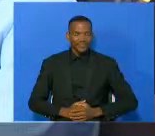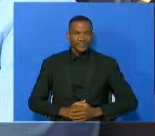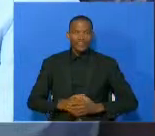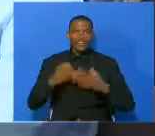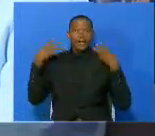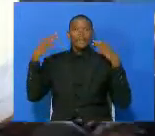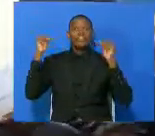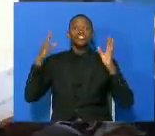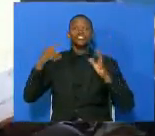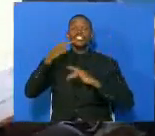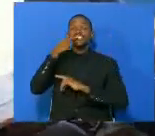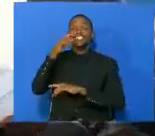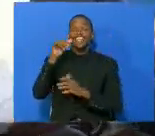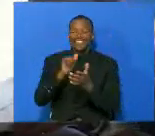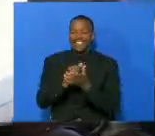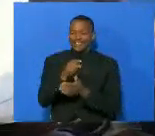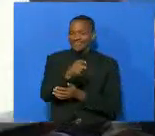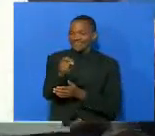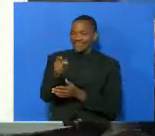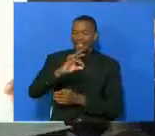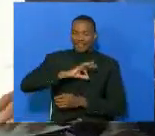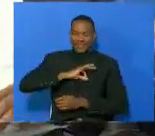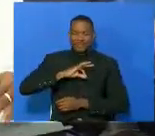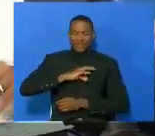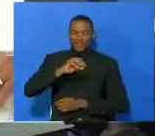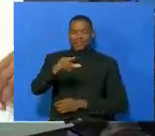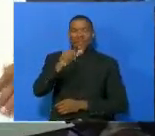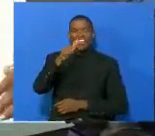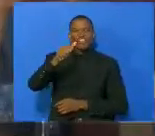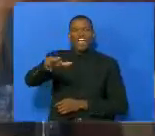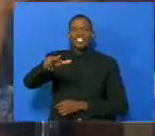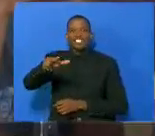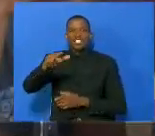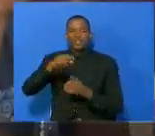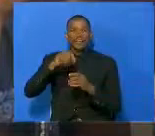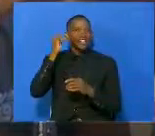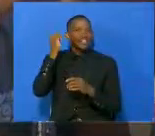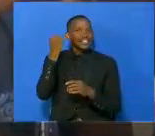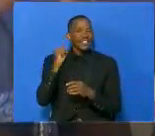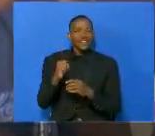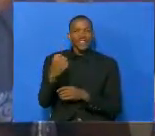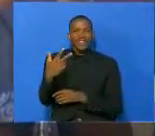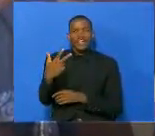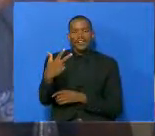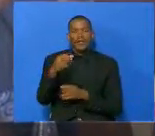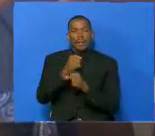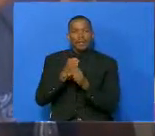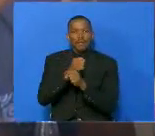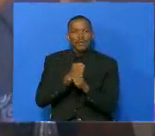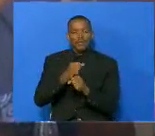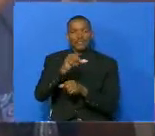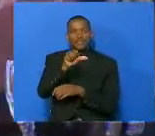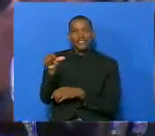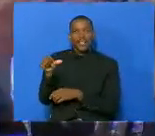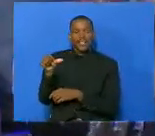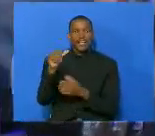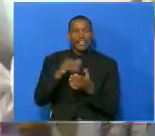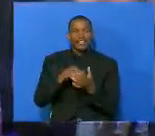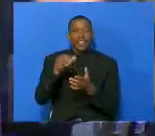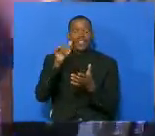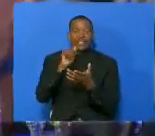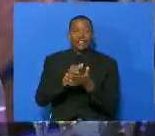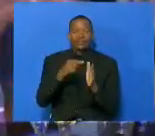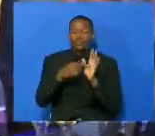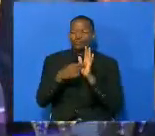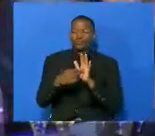Tona a re jaaka setlhopha se go kwantse di etsele di le 13 tsa selefera di le 3 le tsa bronze di le 10, seo